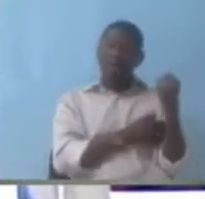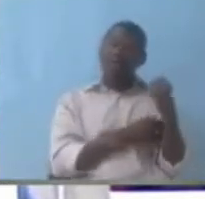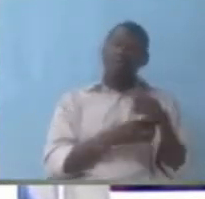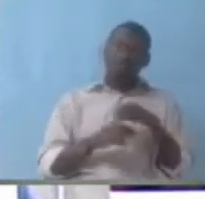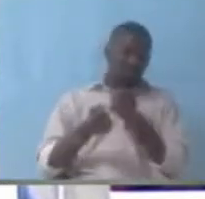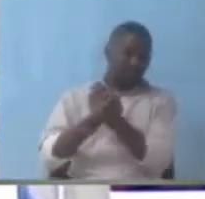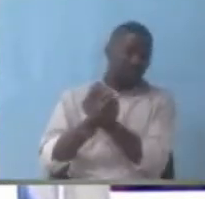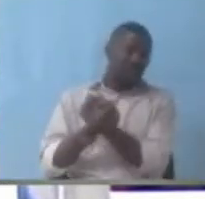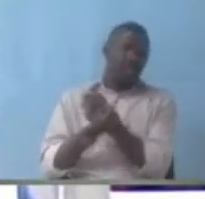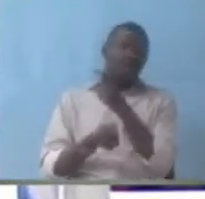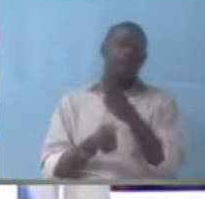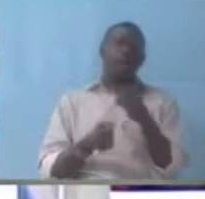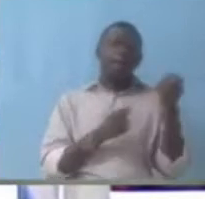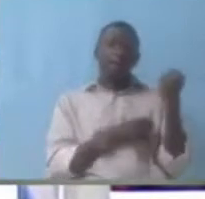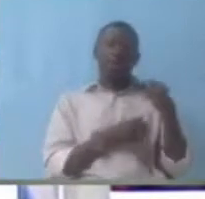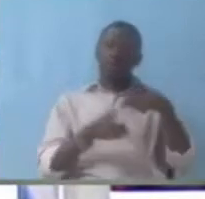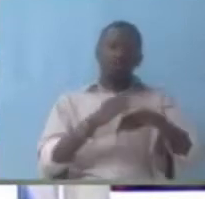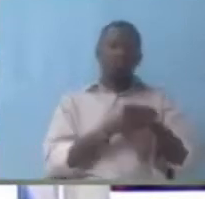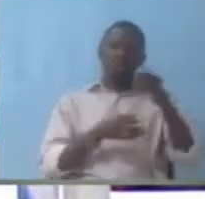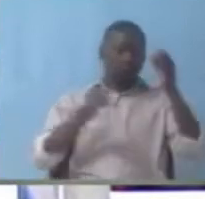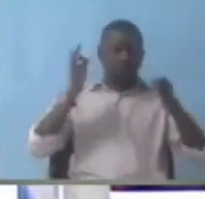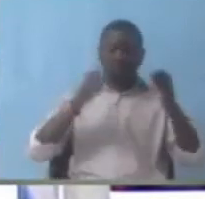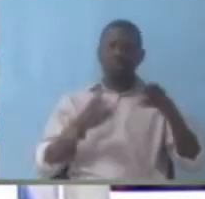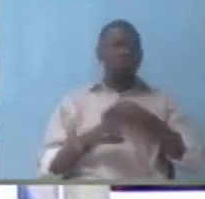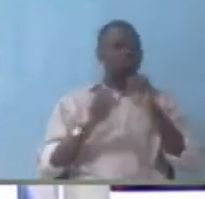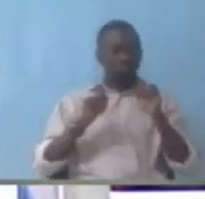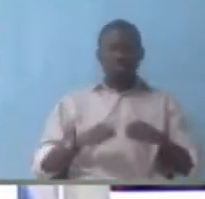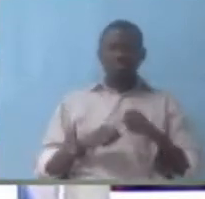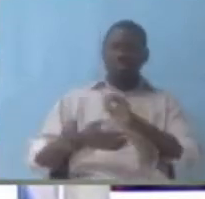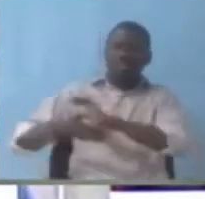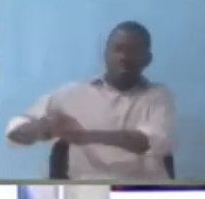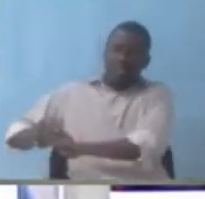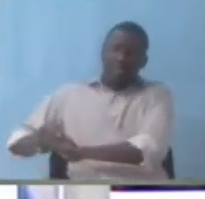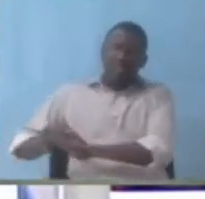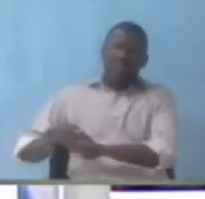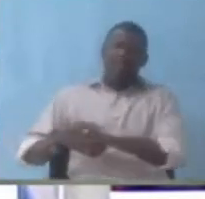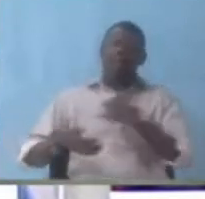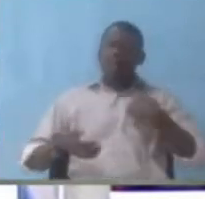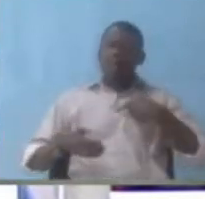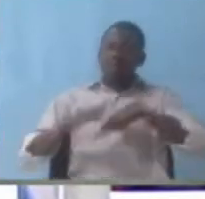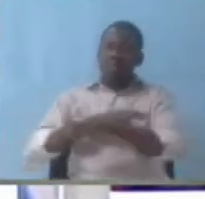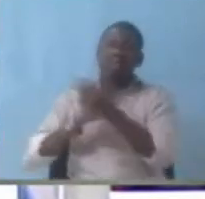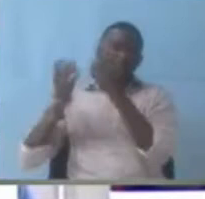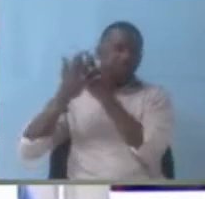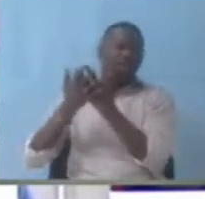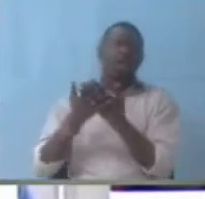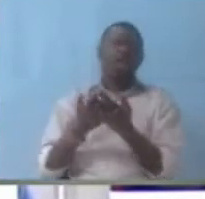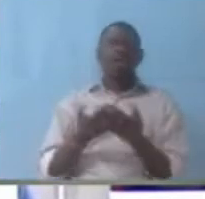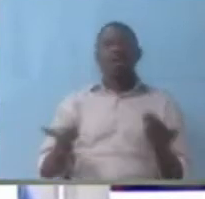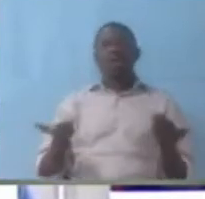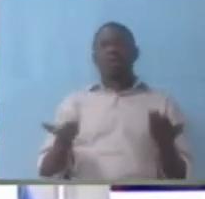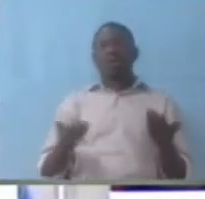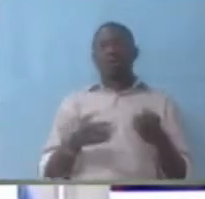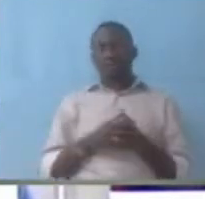court. They could no longer remand prisoners. Nga seda ndrol men soda jan ndikri sa manyo no wala nyin diko nyin dikri sa wanyo ay sem bo di